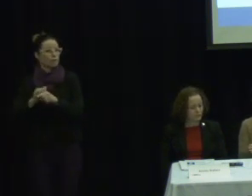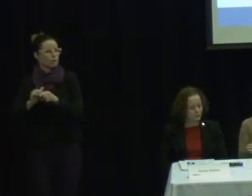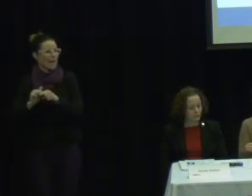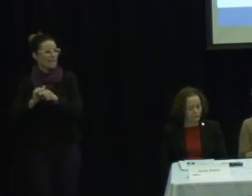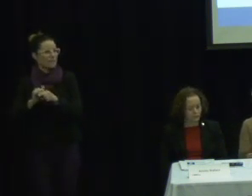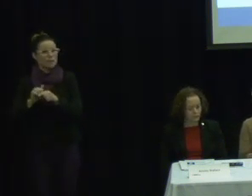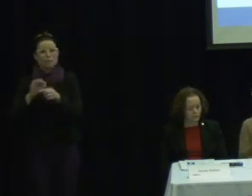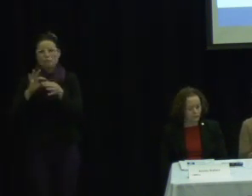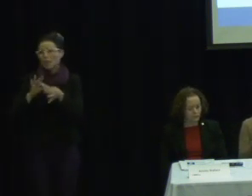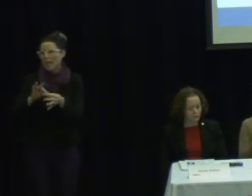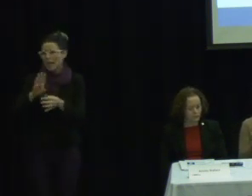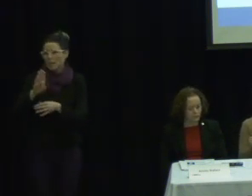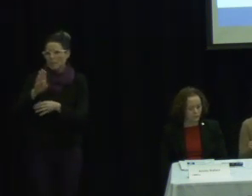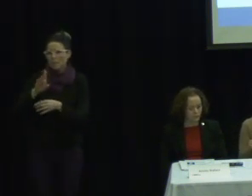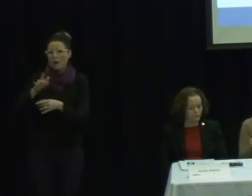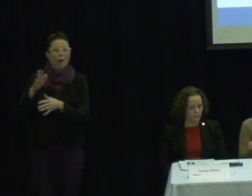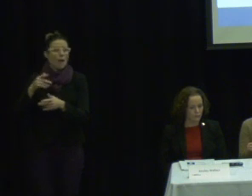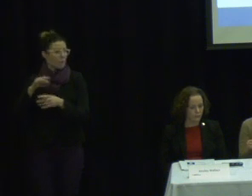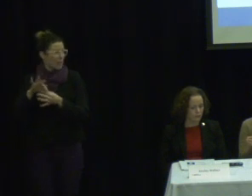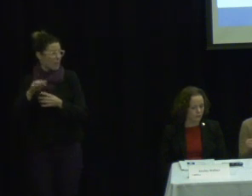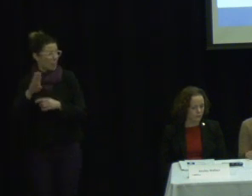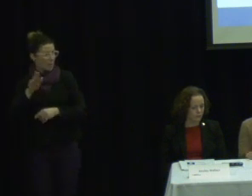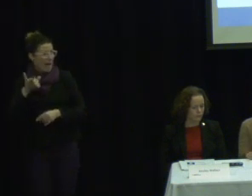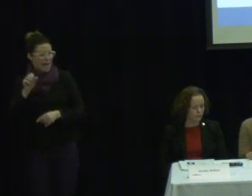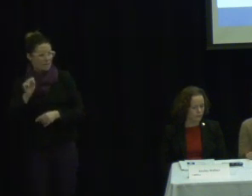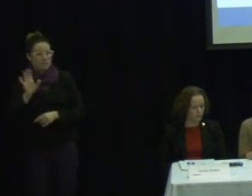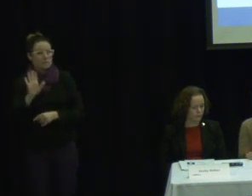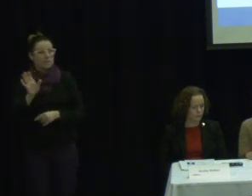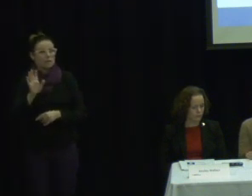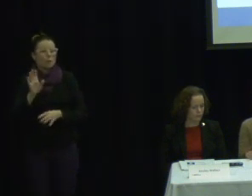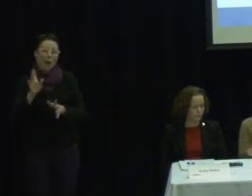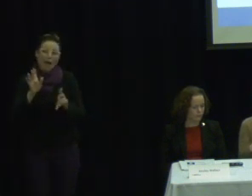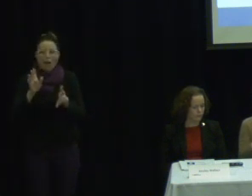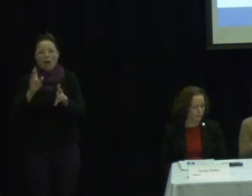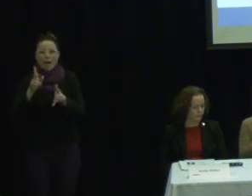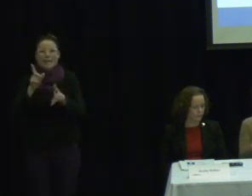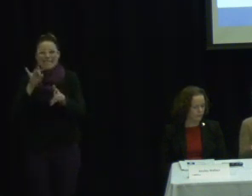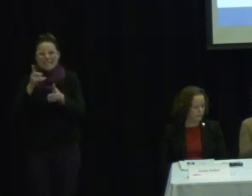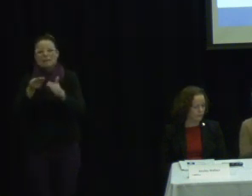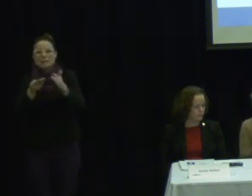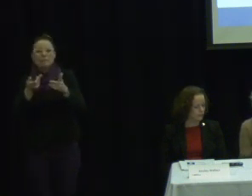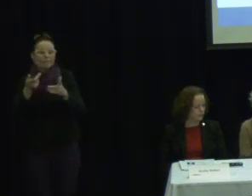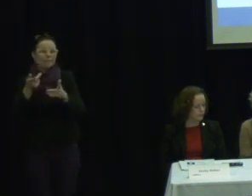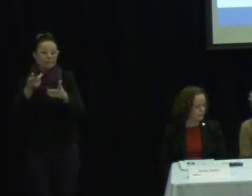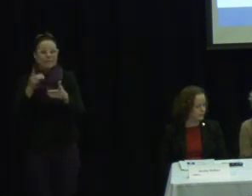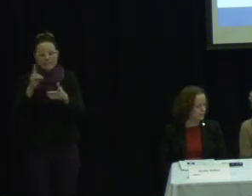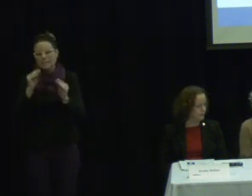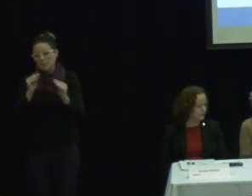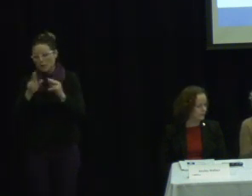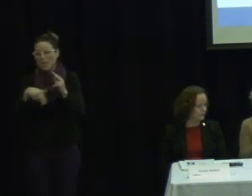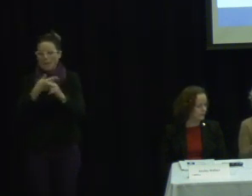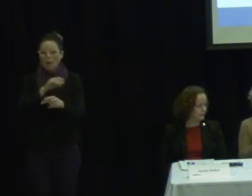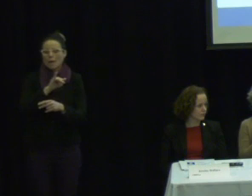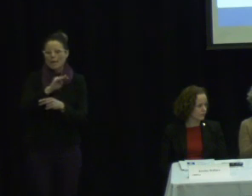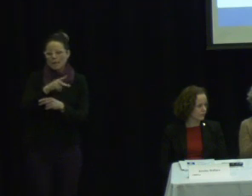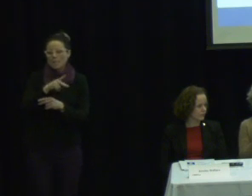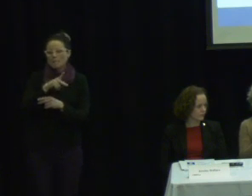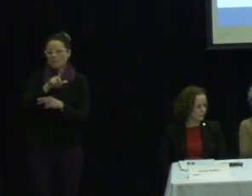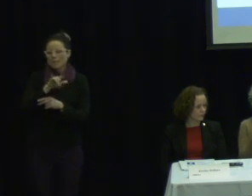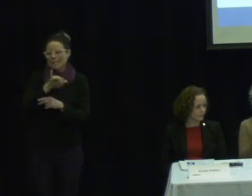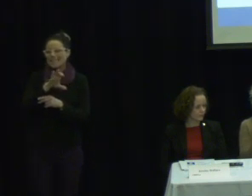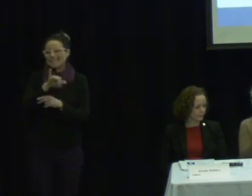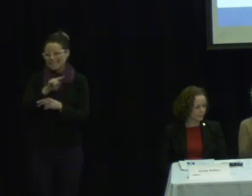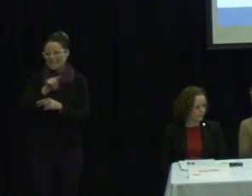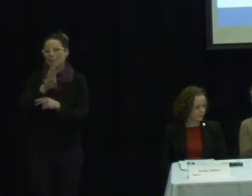they did include instruction in implicit bias, in cultural bias, in